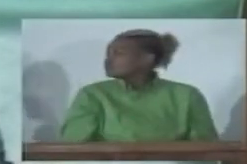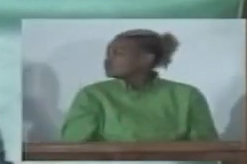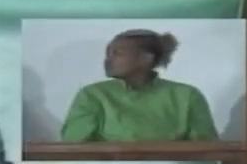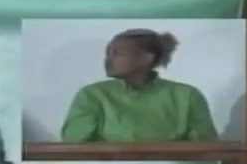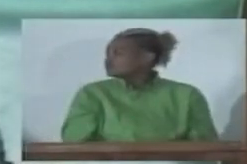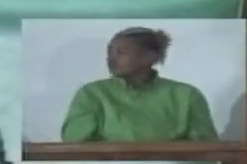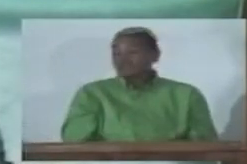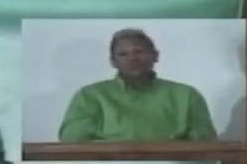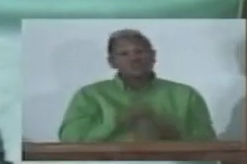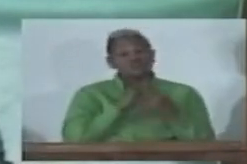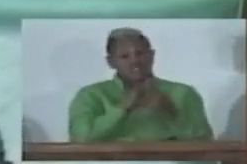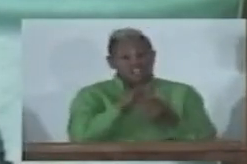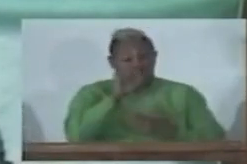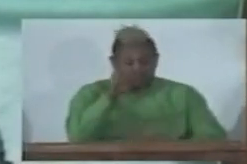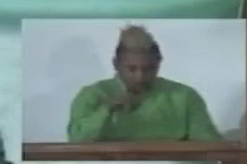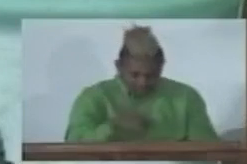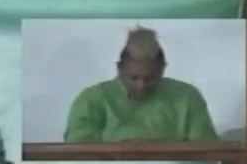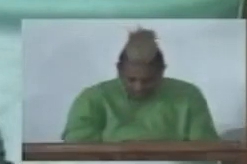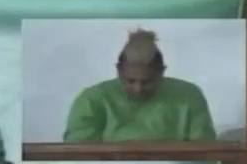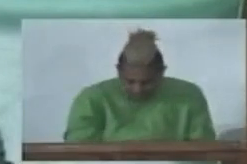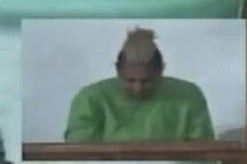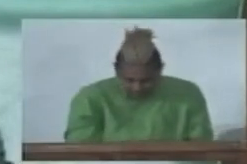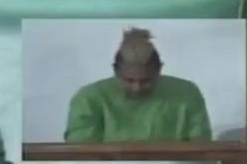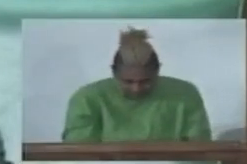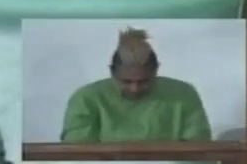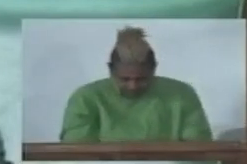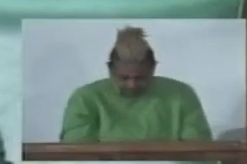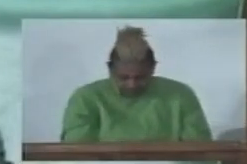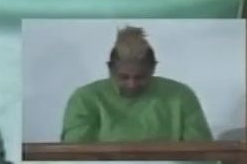basis that the